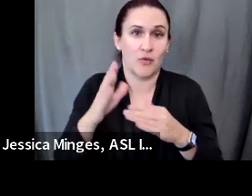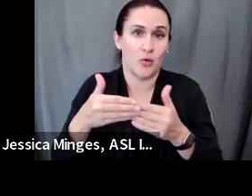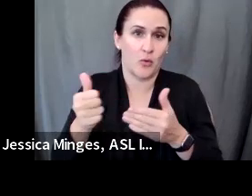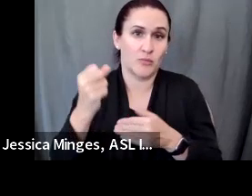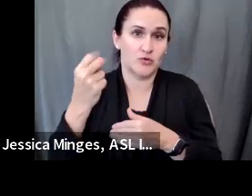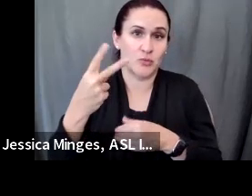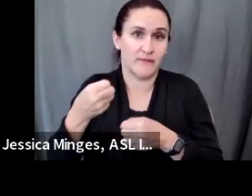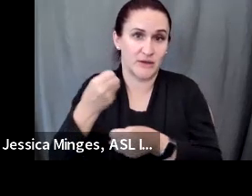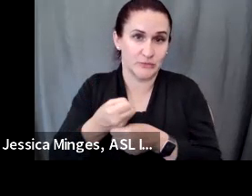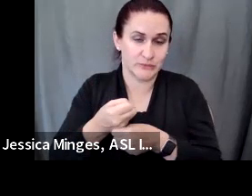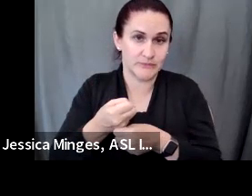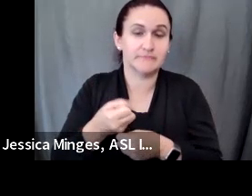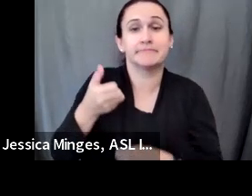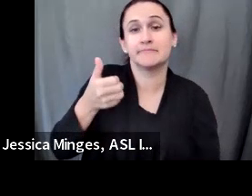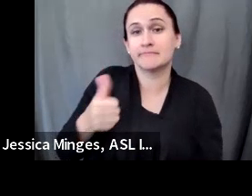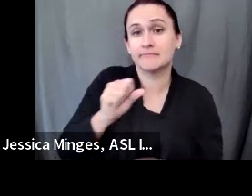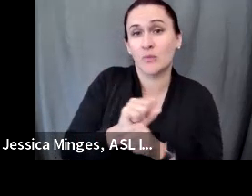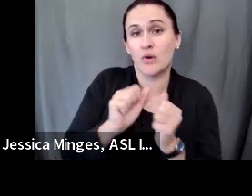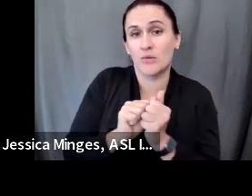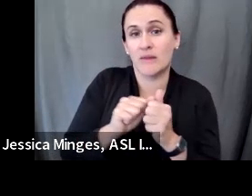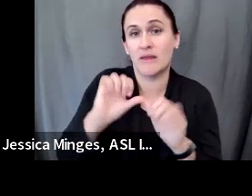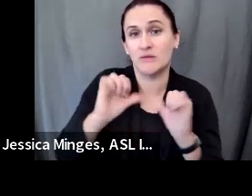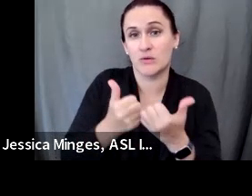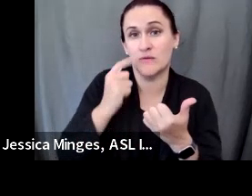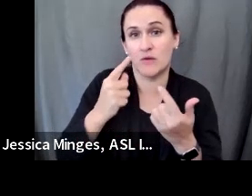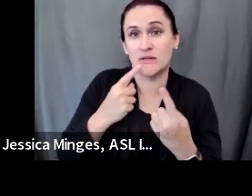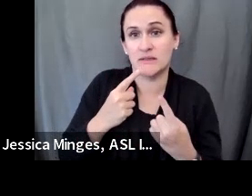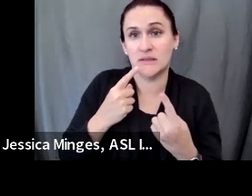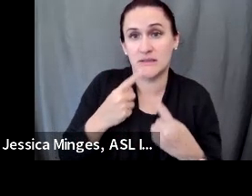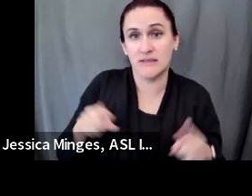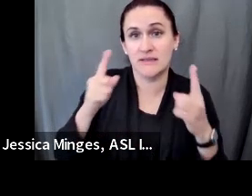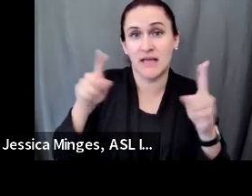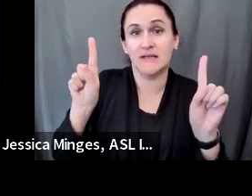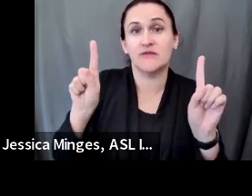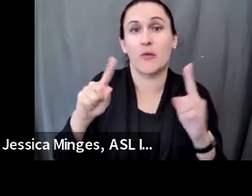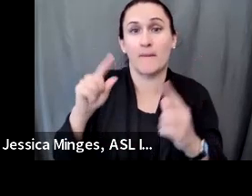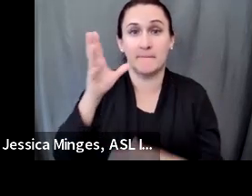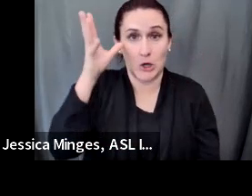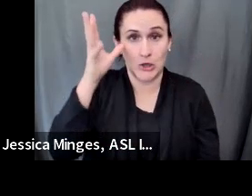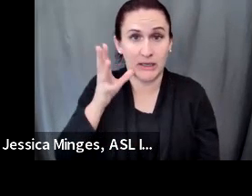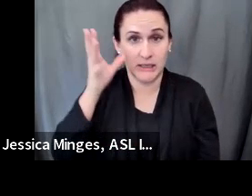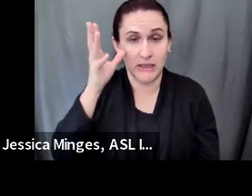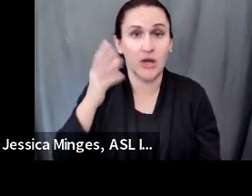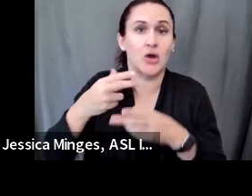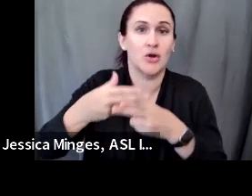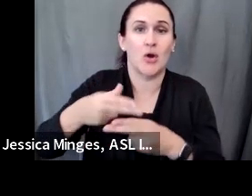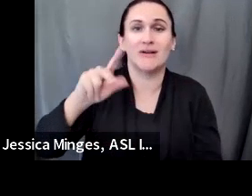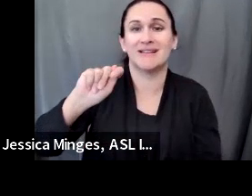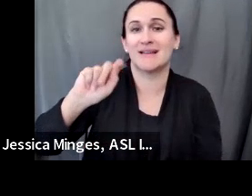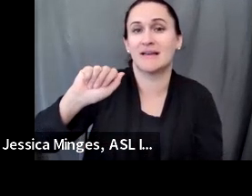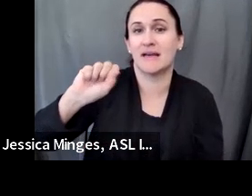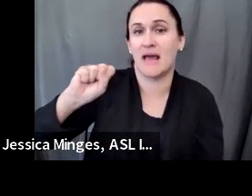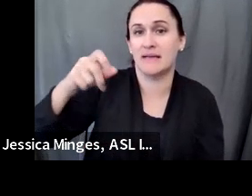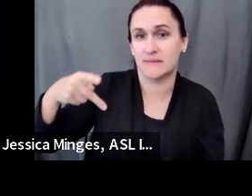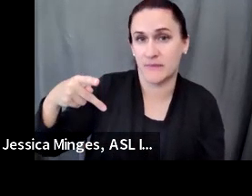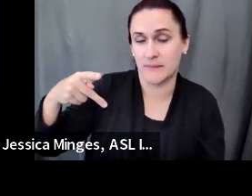years. She has worked with the Association for Successful Parenting, called TASP, for